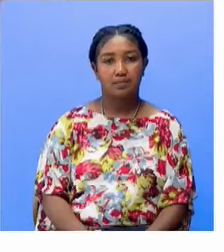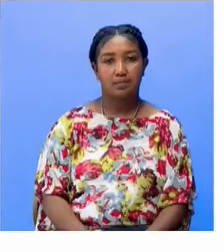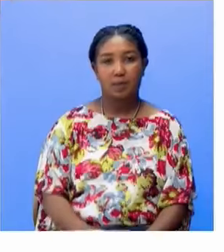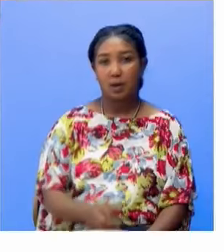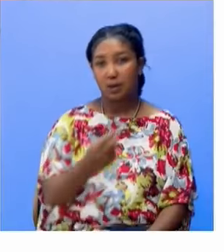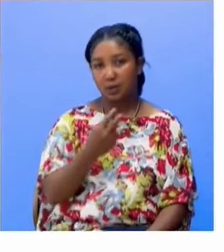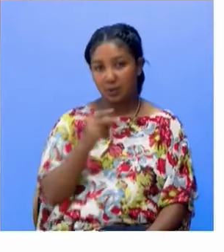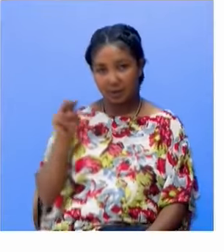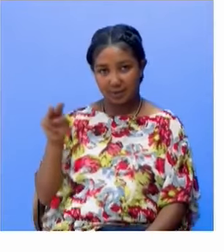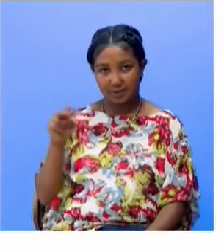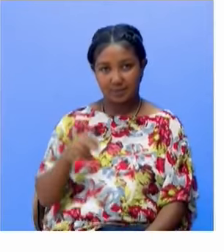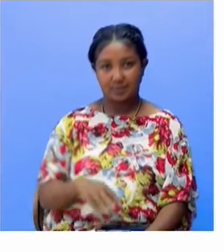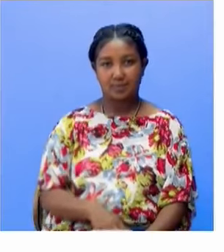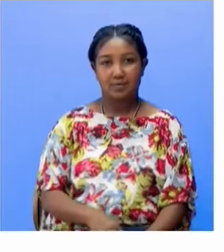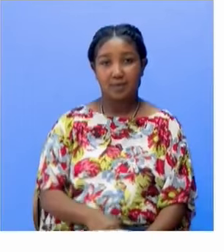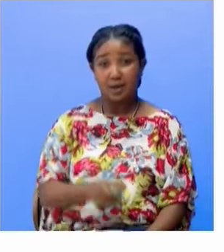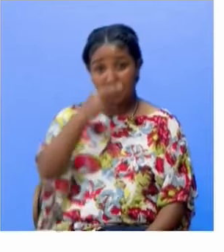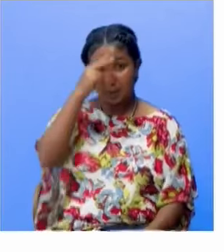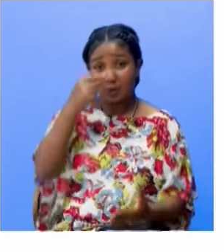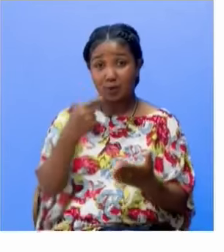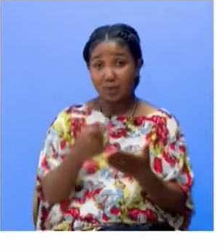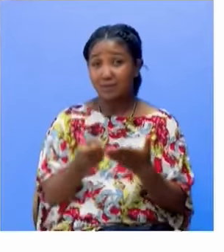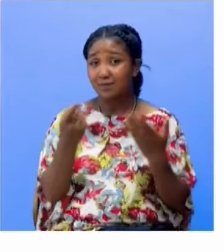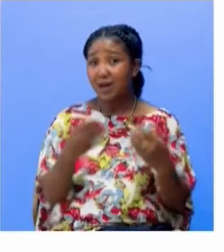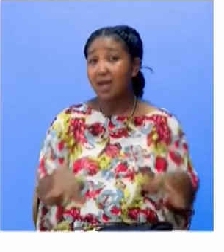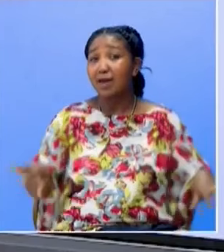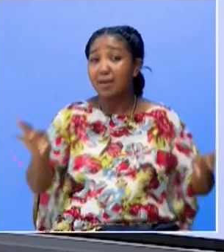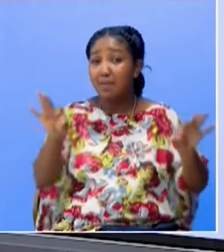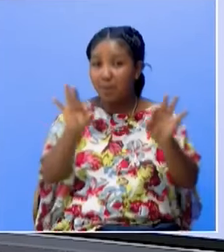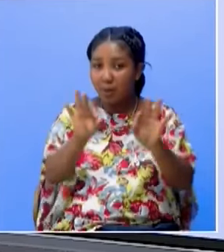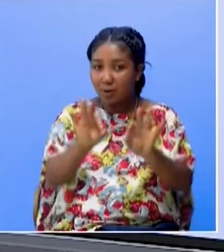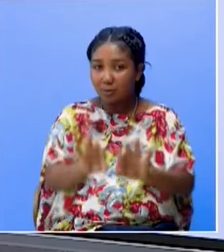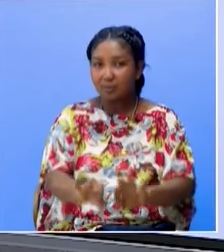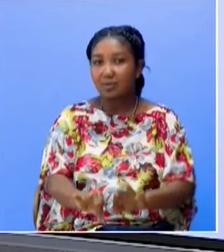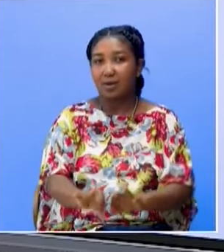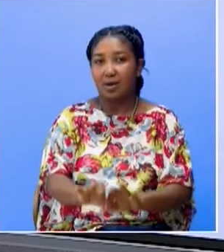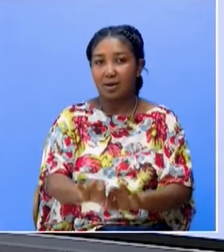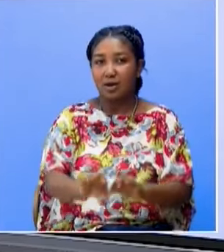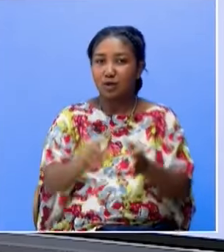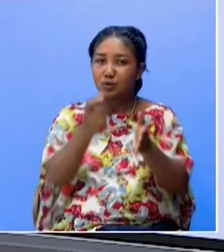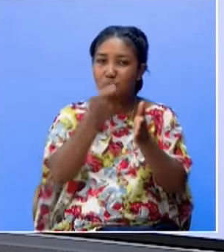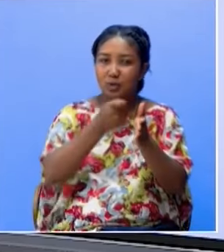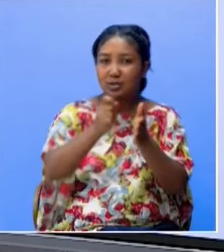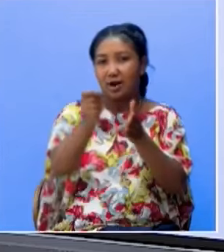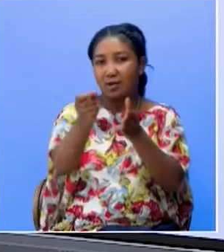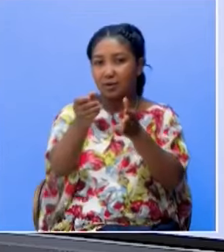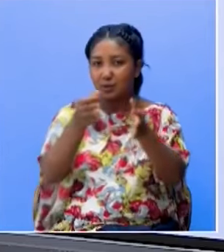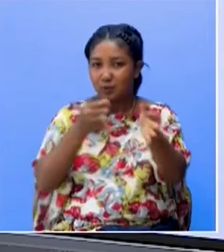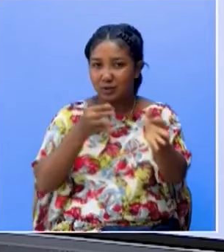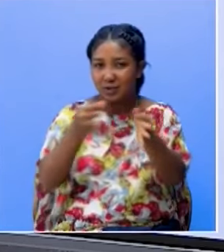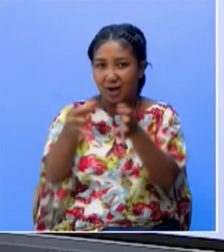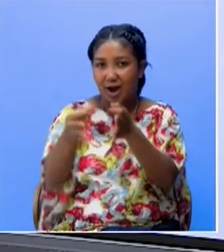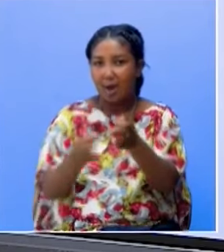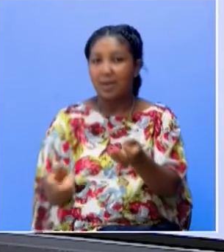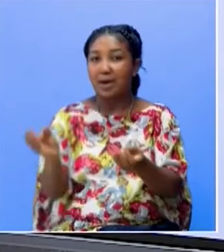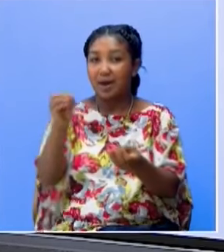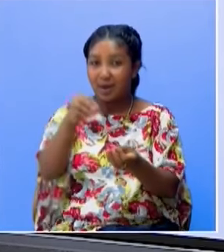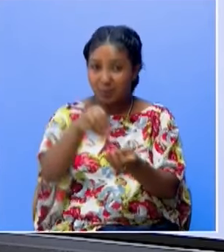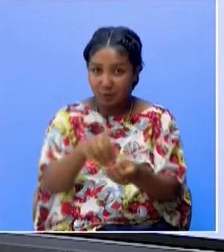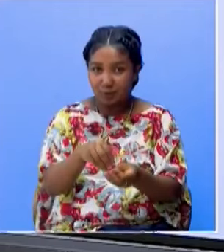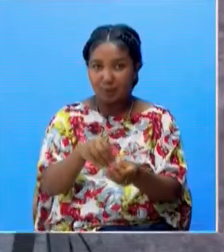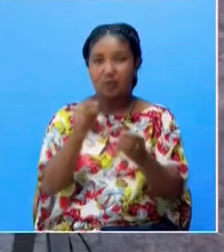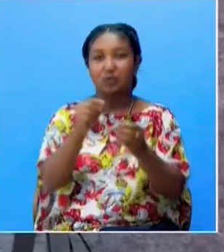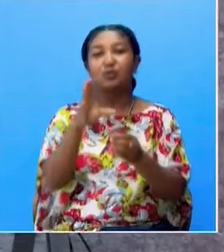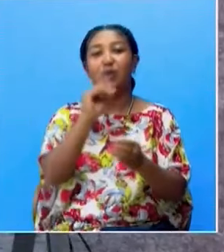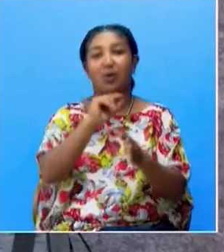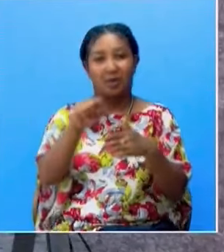Look, because this one is very important point to write, to describe and also to